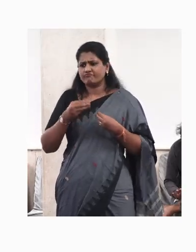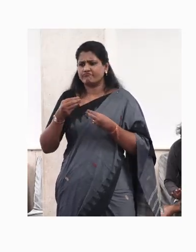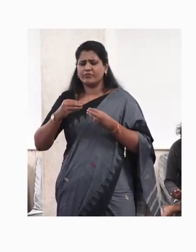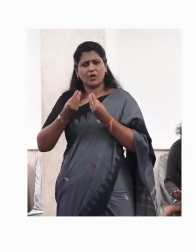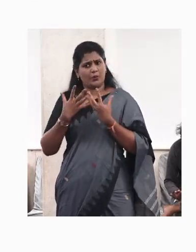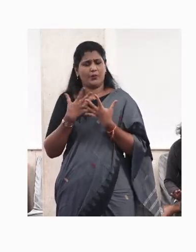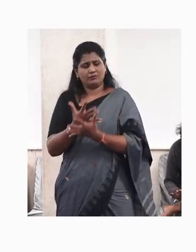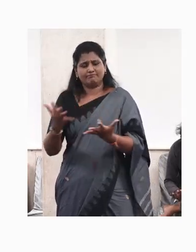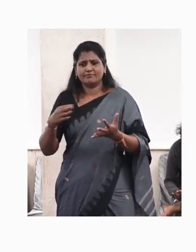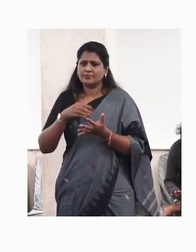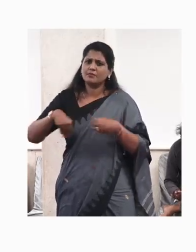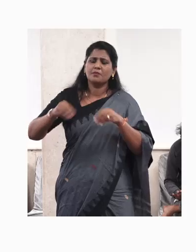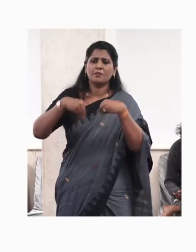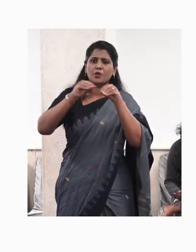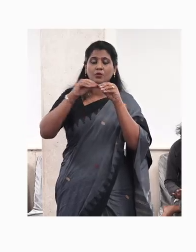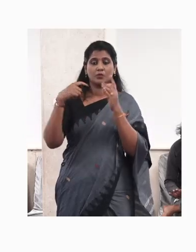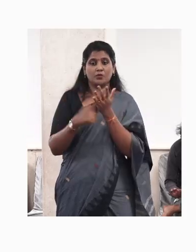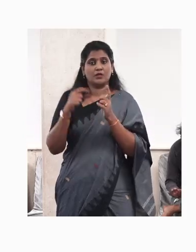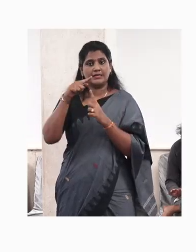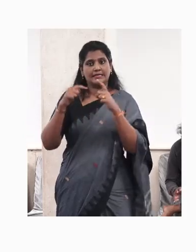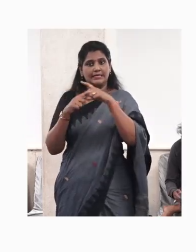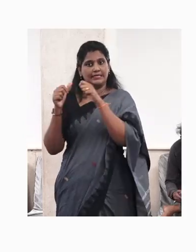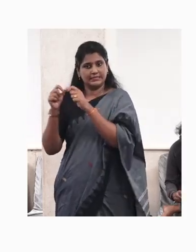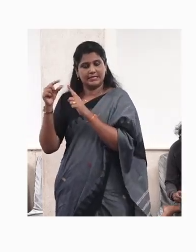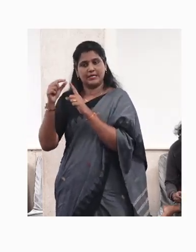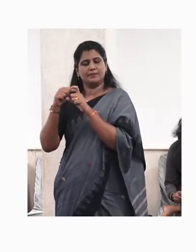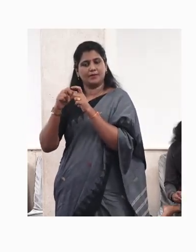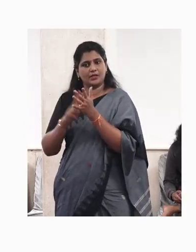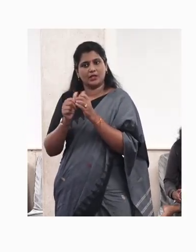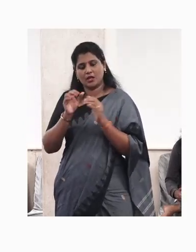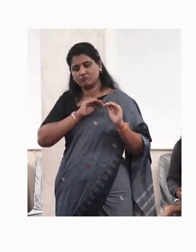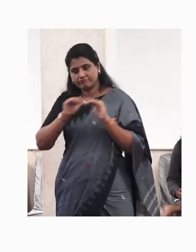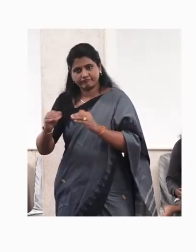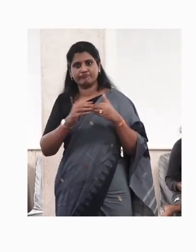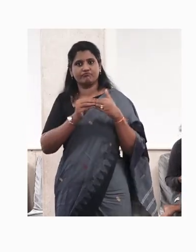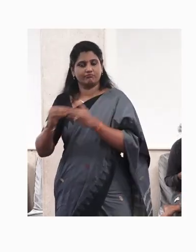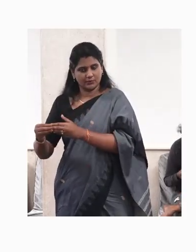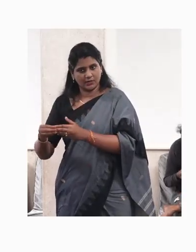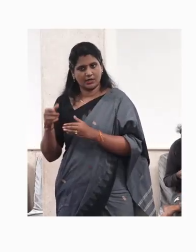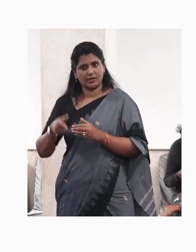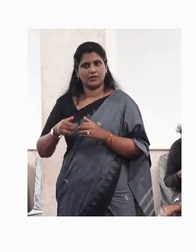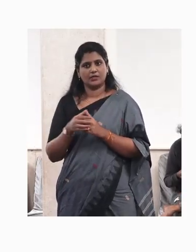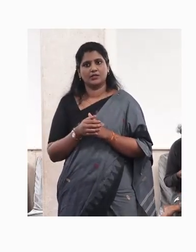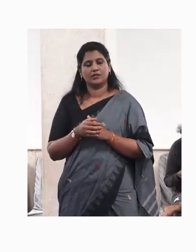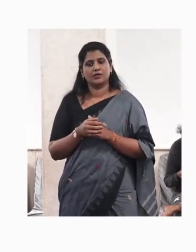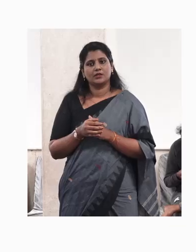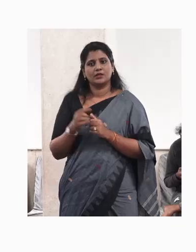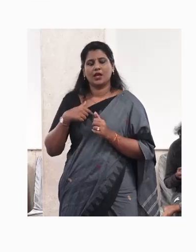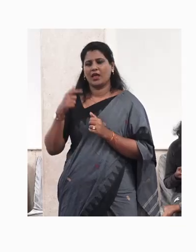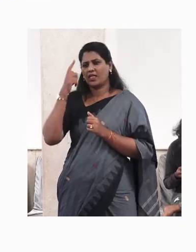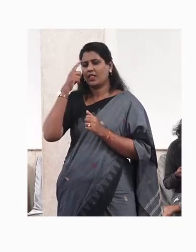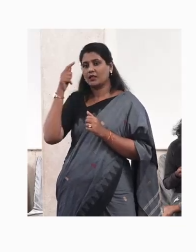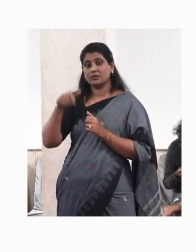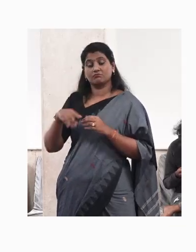think, with Pina and Rita's support and guidance in terms of reflection. So I think that's what